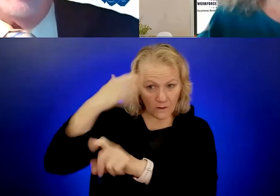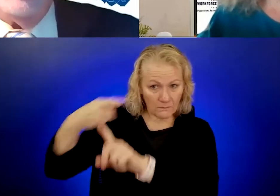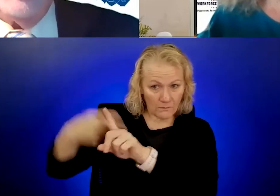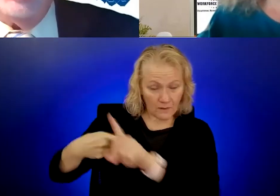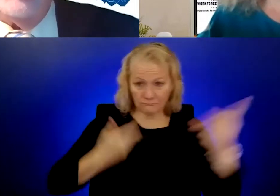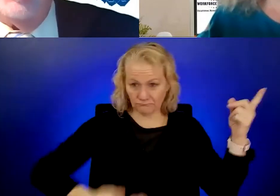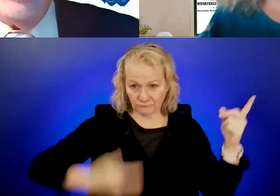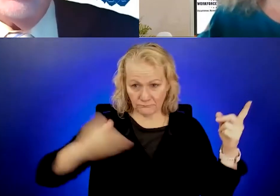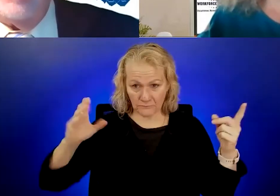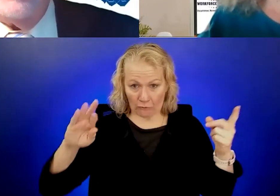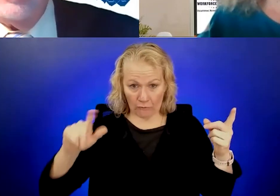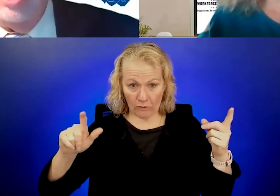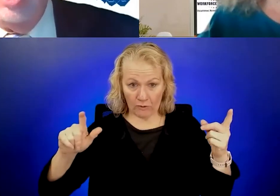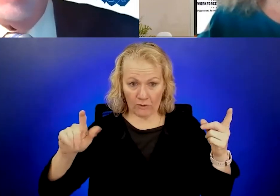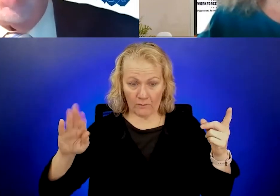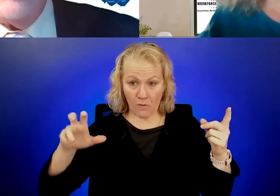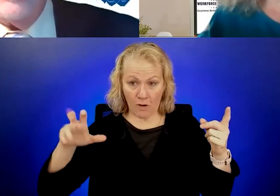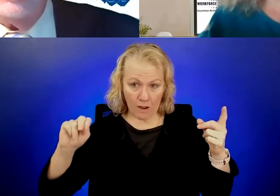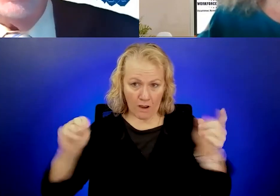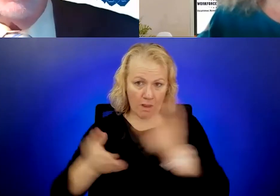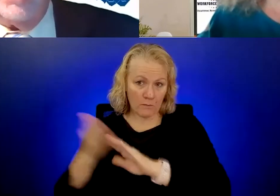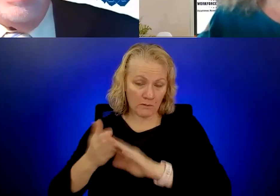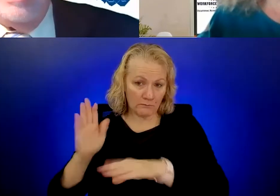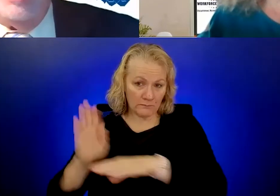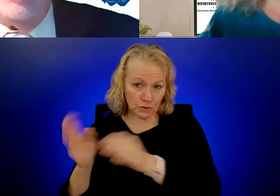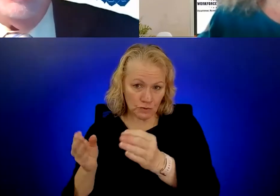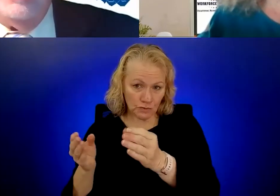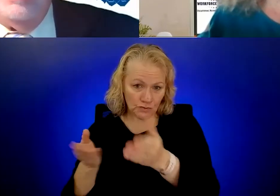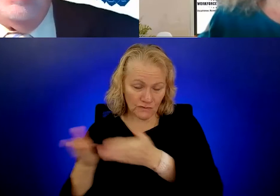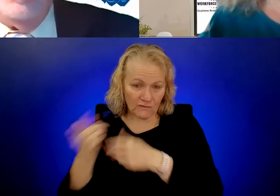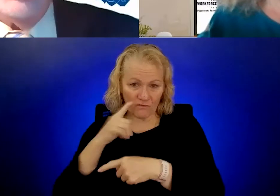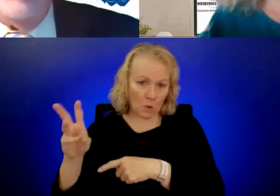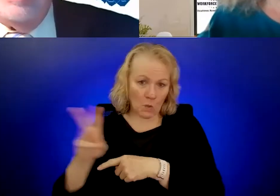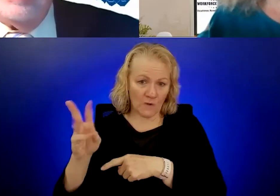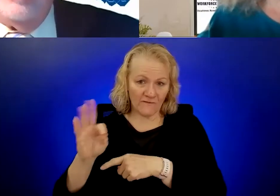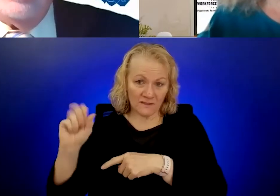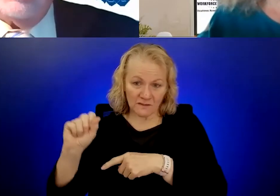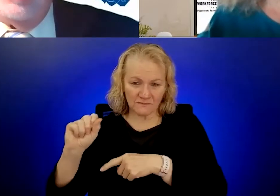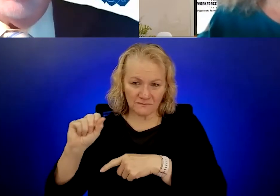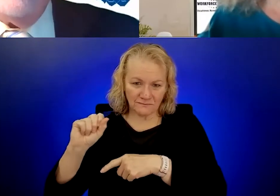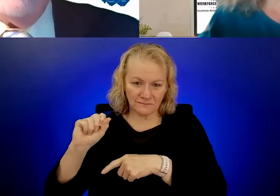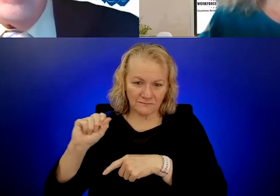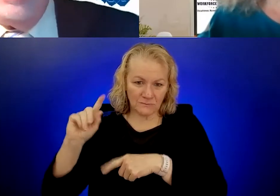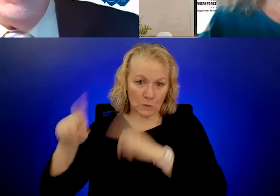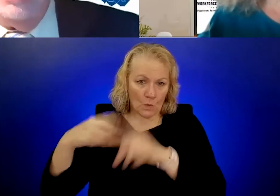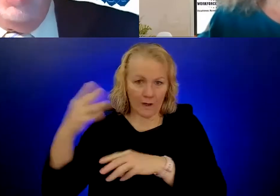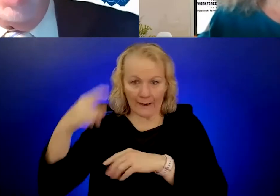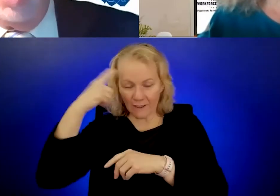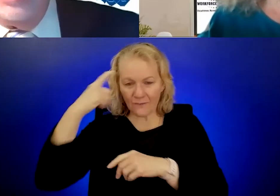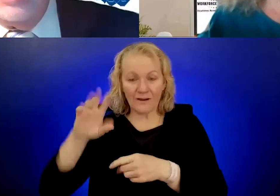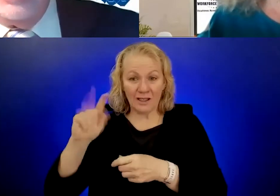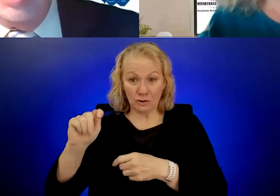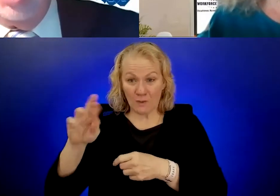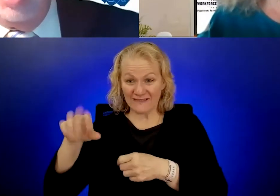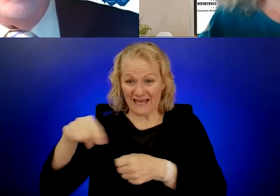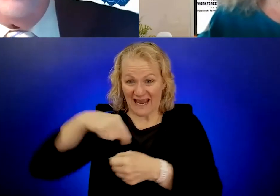Braun, Operations Manager for Business Services for Workforce Solutions World Capital Area. We serve the 9 counties that surround Travis County or